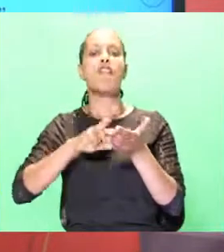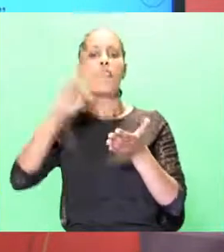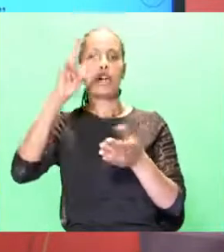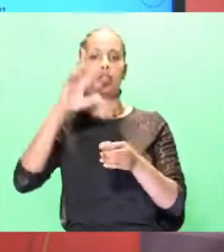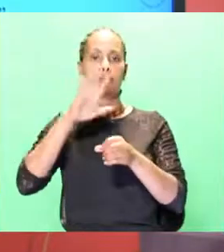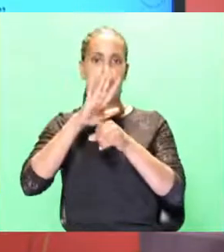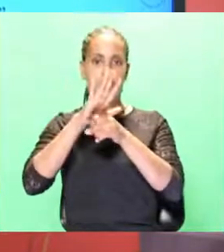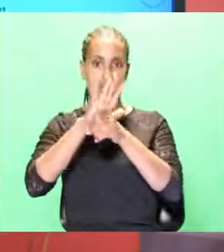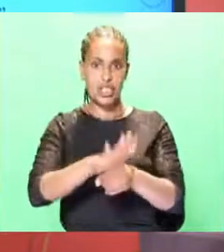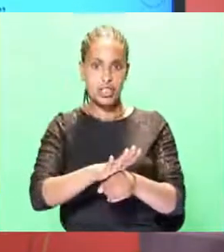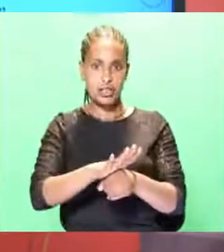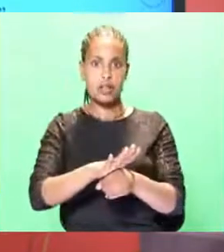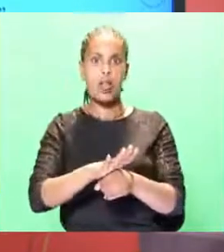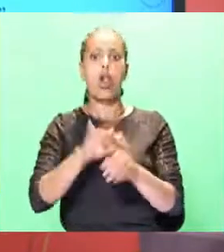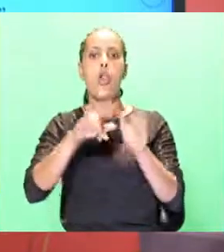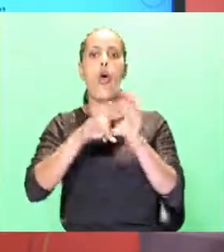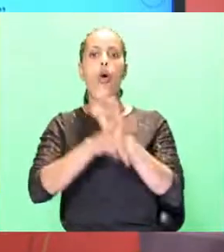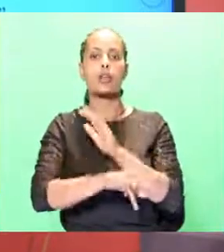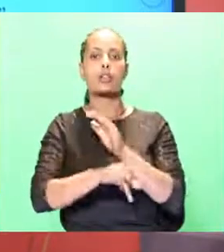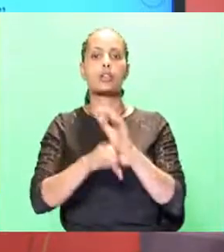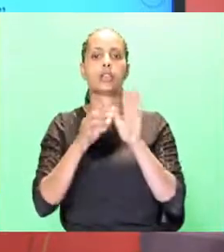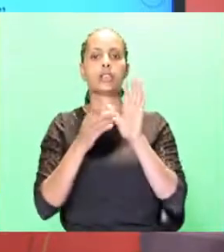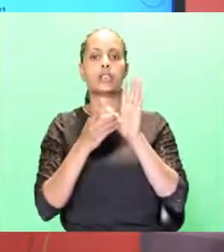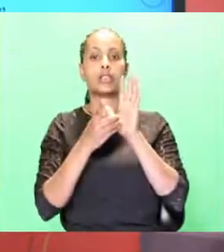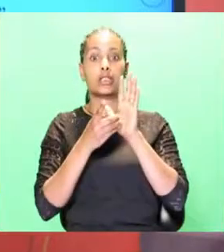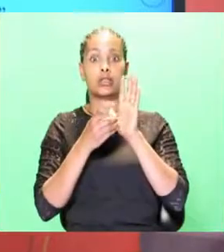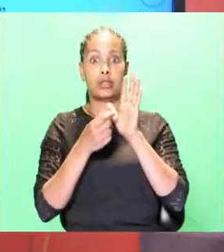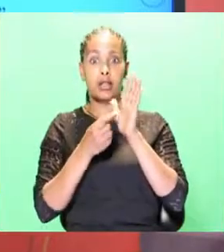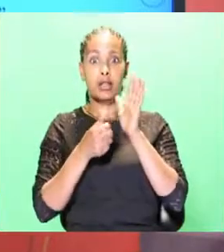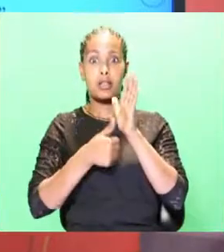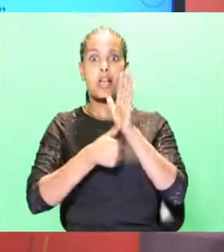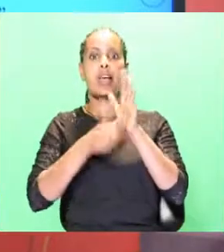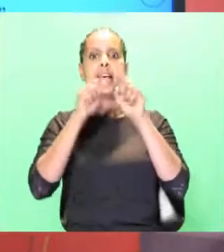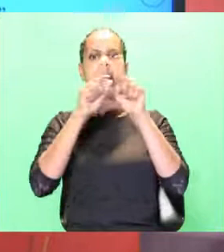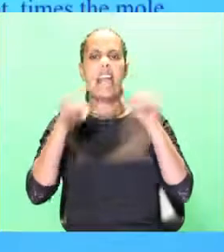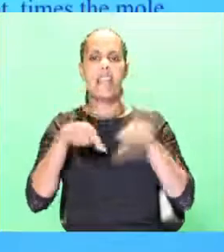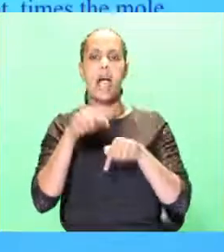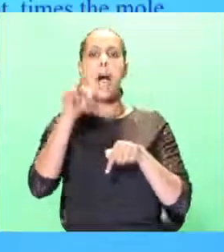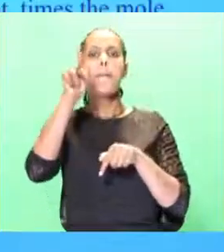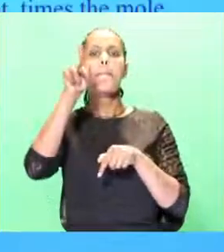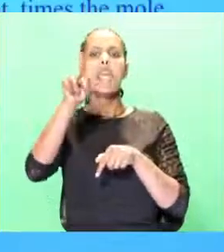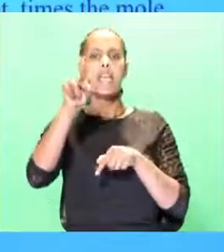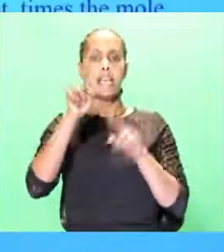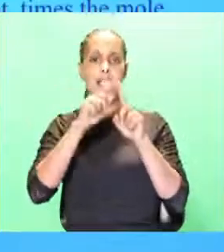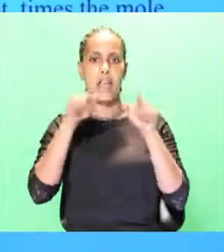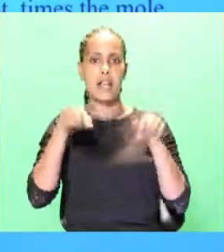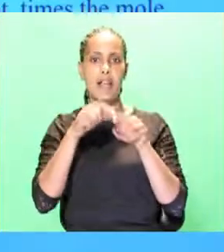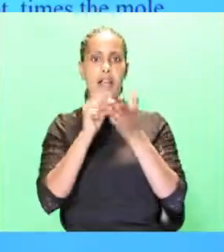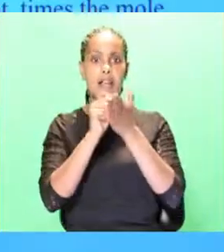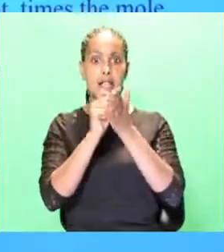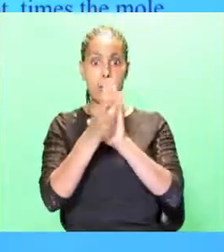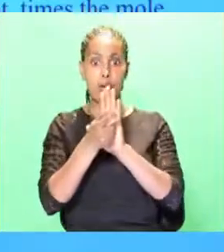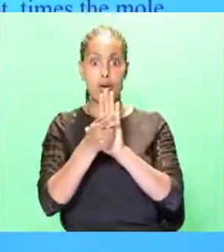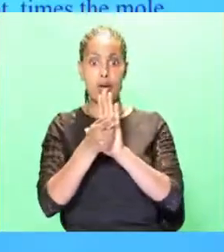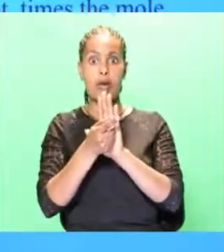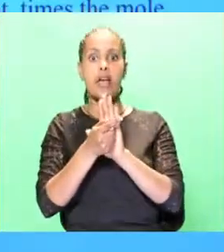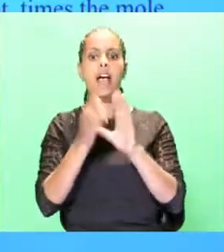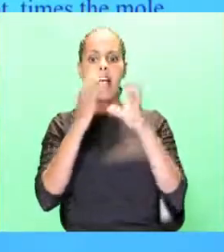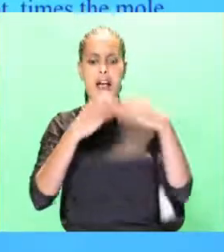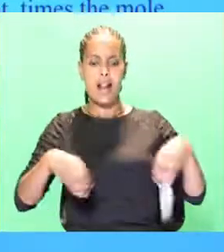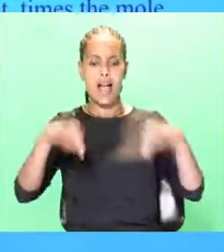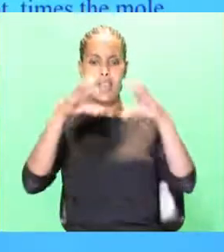or vapor pressure lowering, denoted by the symbol delta P, which is an example of